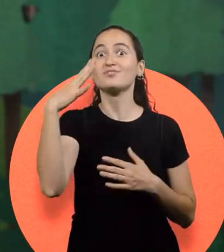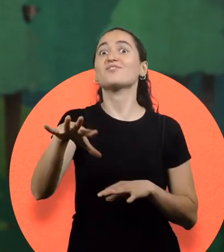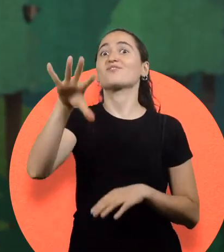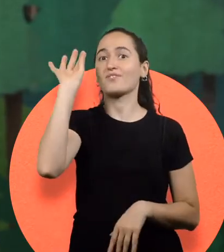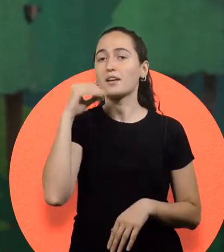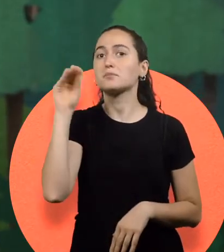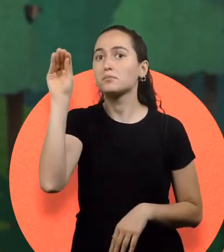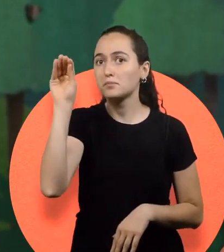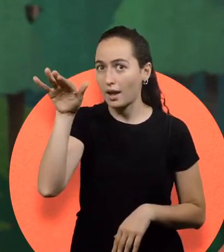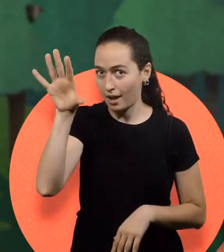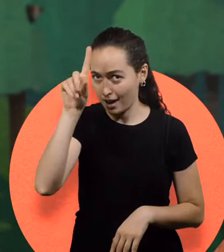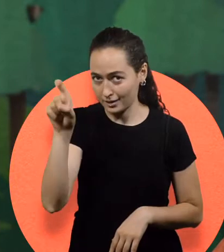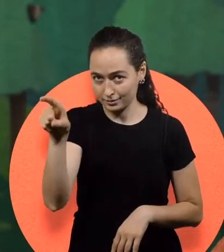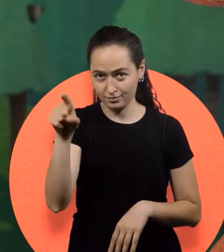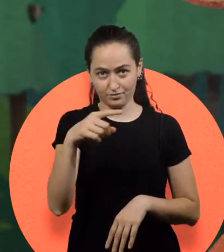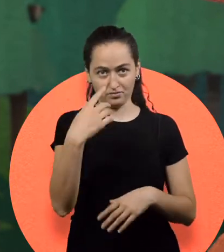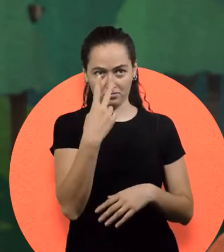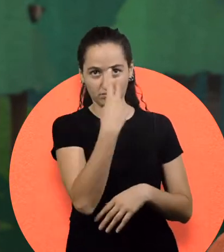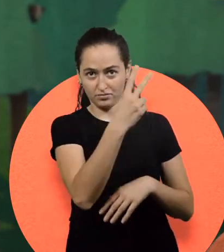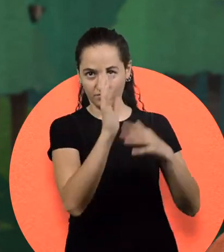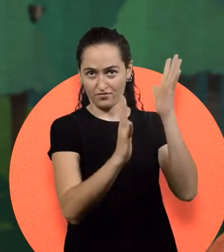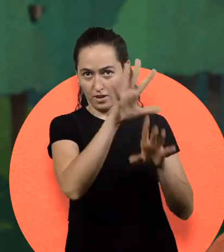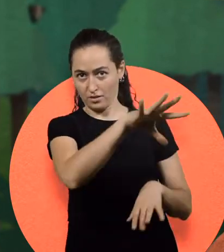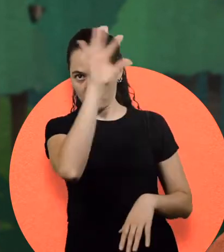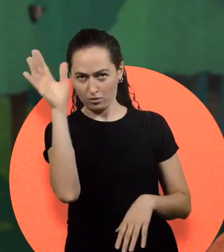They seem to be having a hard time finding another clue.